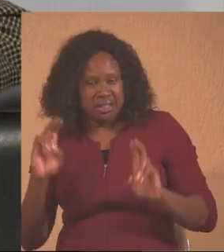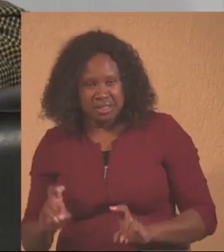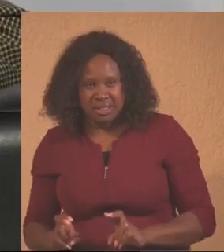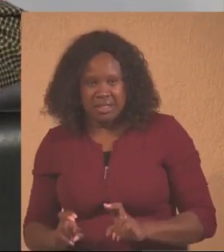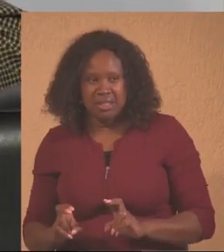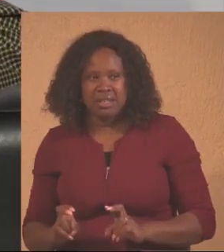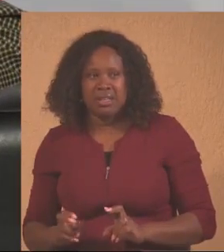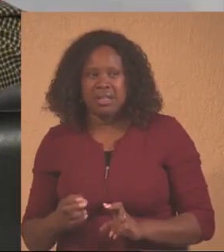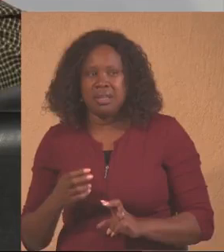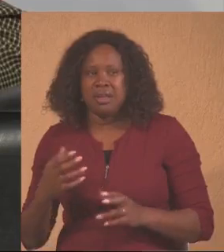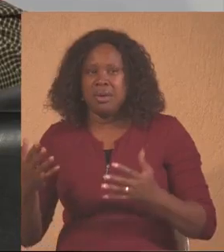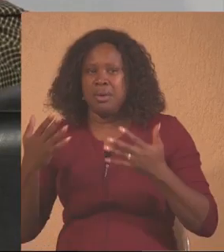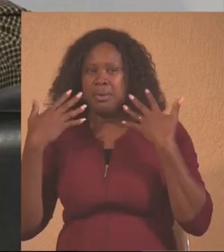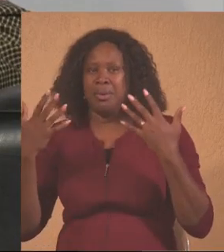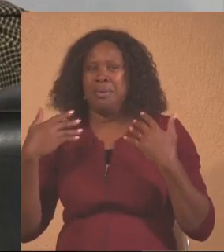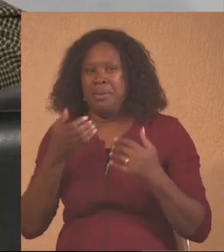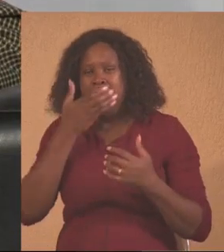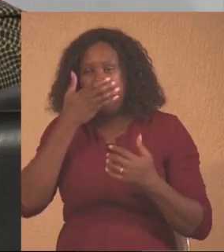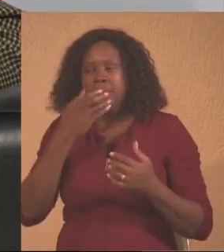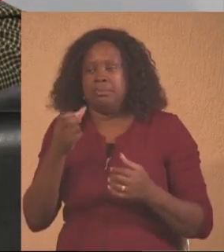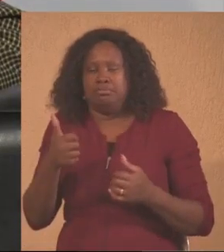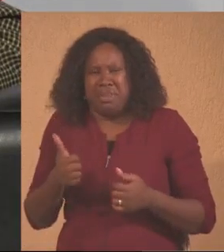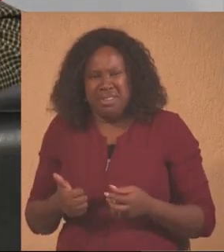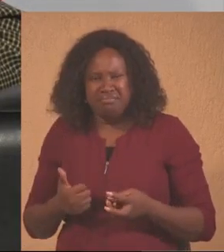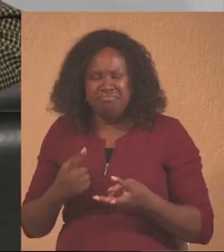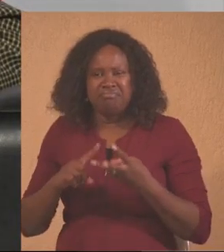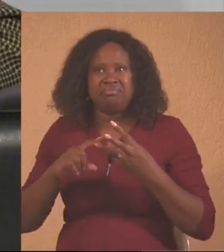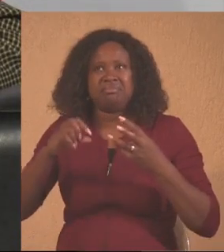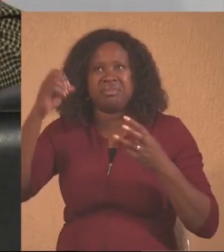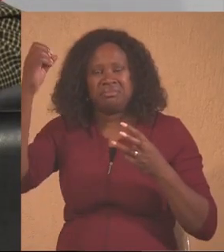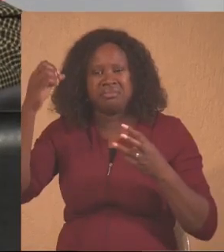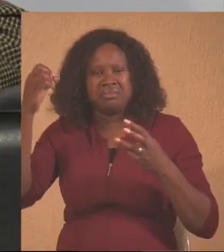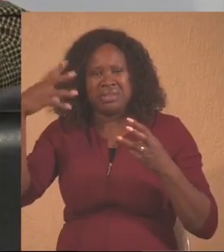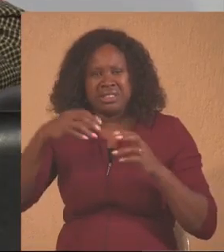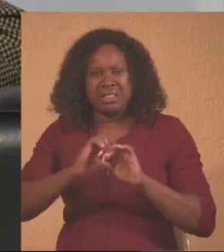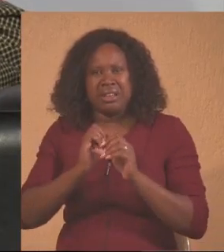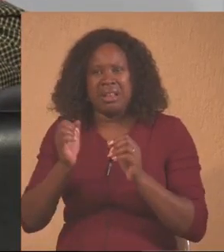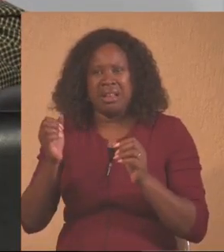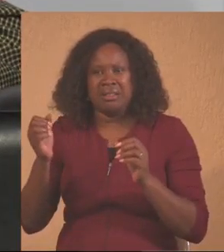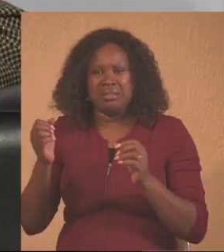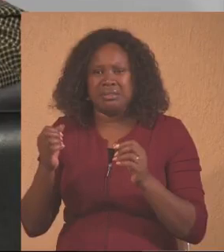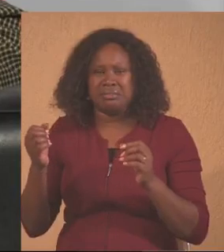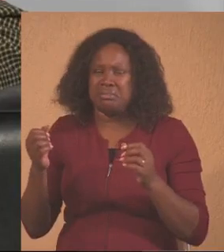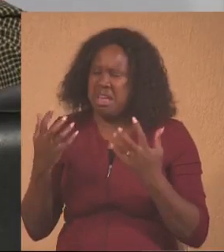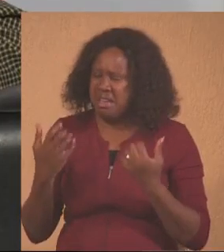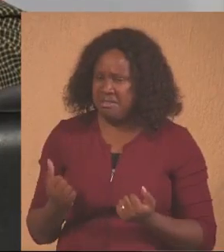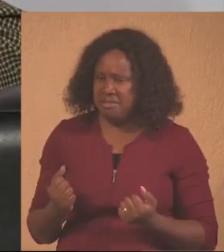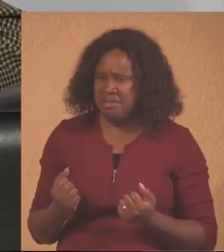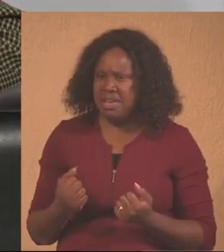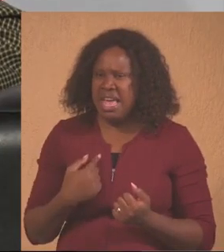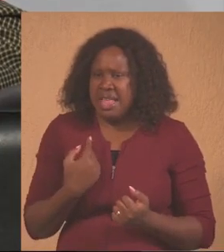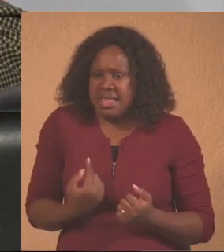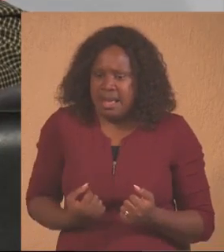the ventilation issue, the lighting issue is there, self-contained, so to